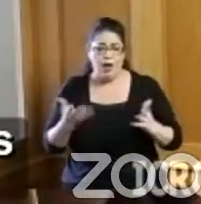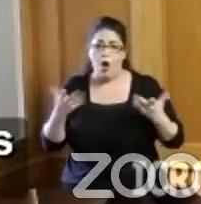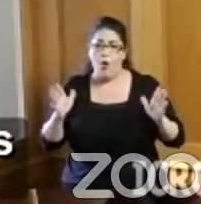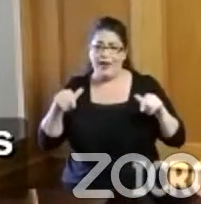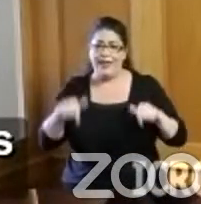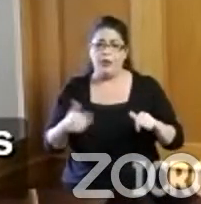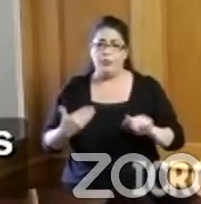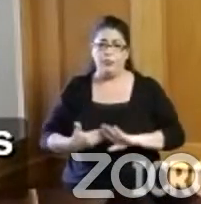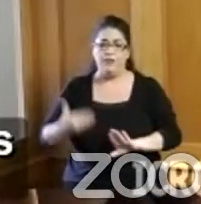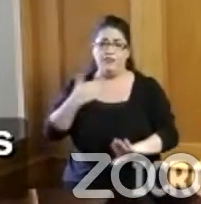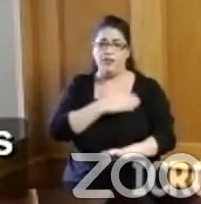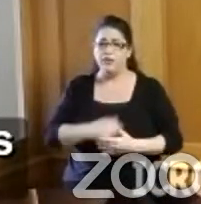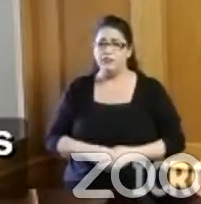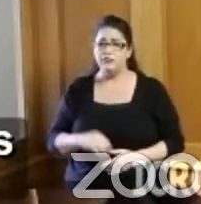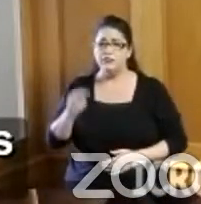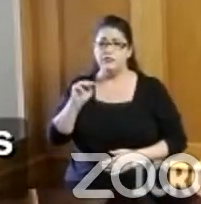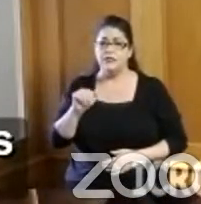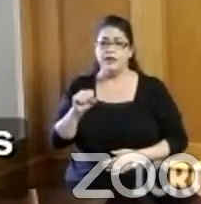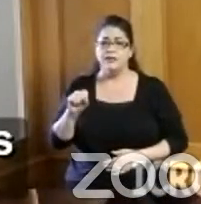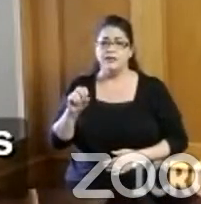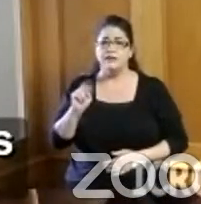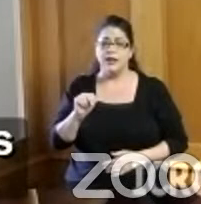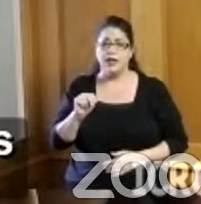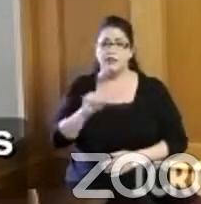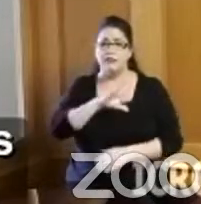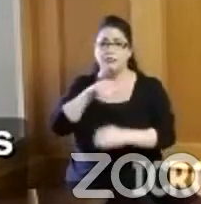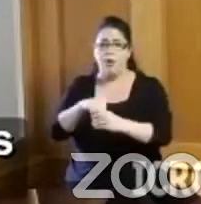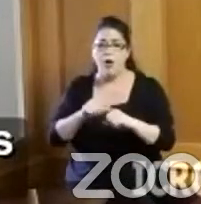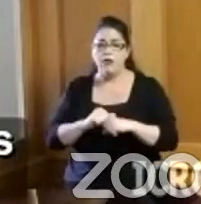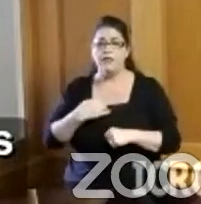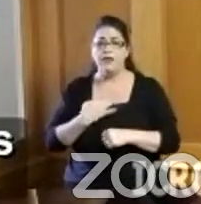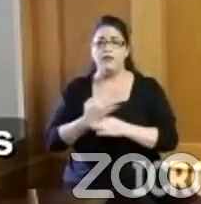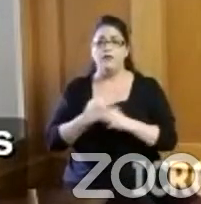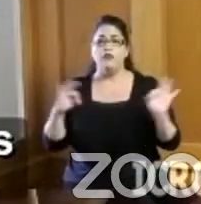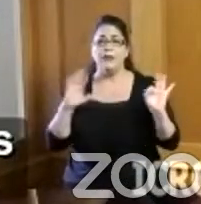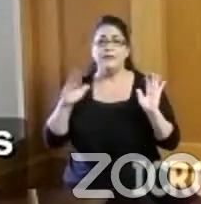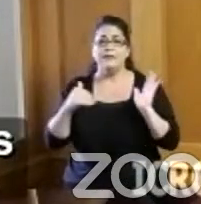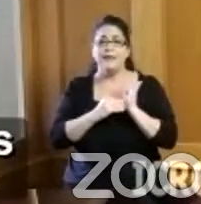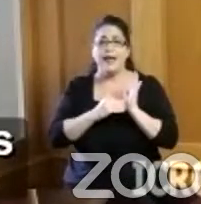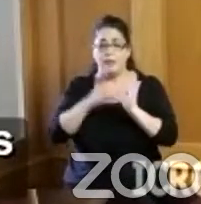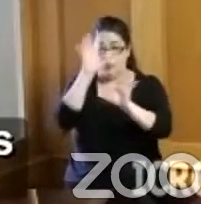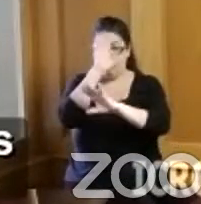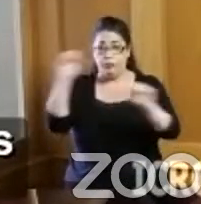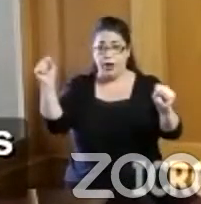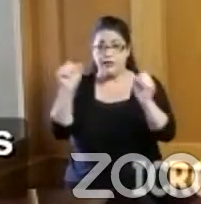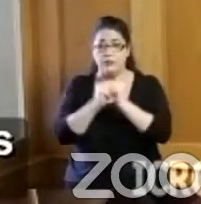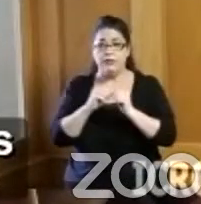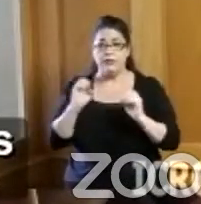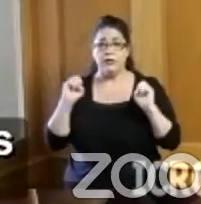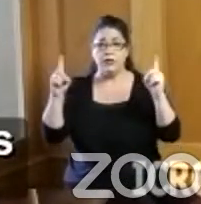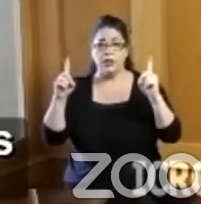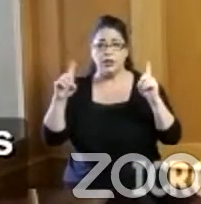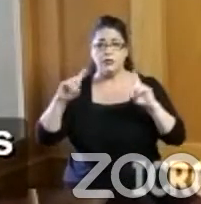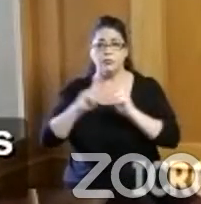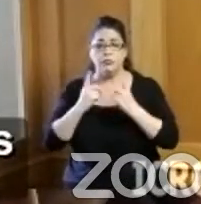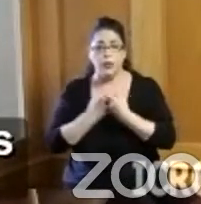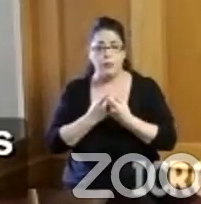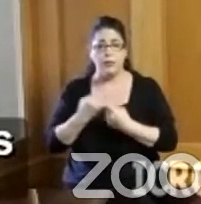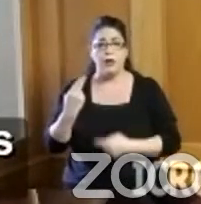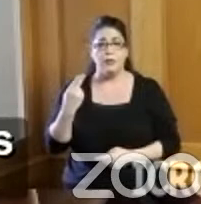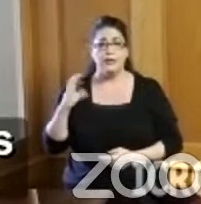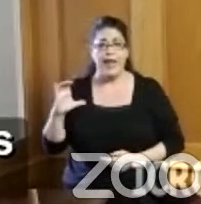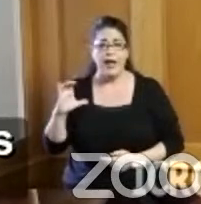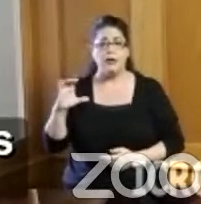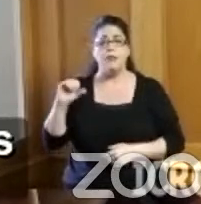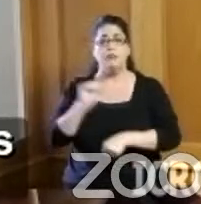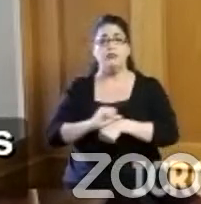the Masons, I partnered with the Freedom Center, the president, with their educational department, with Hamilton County, and I'm